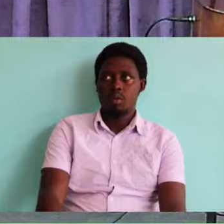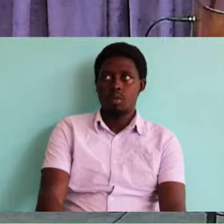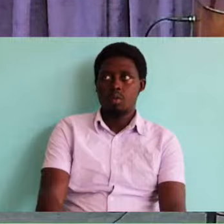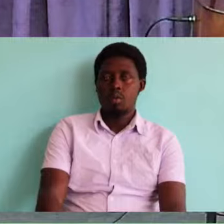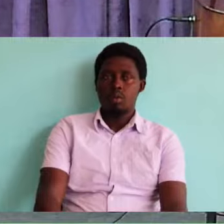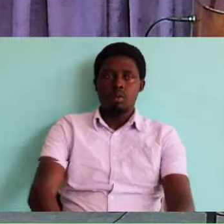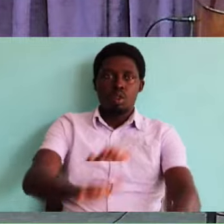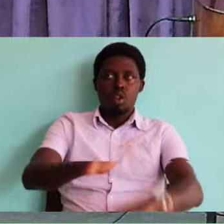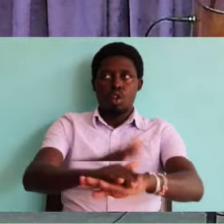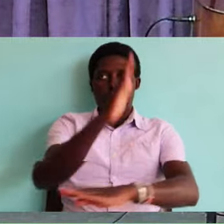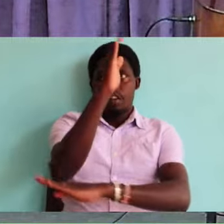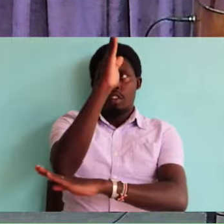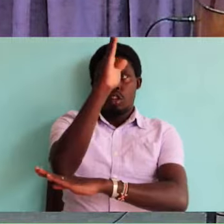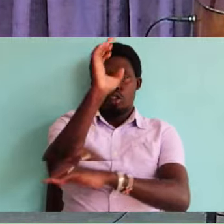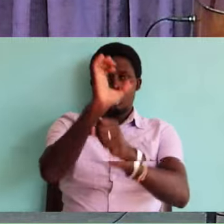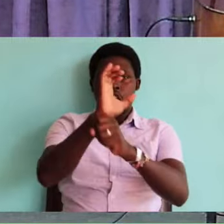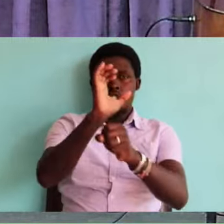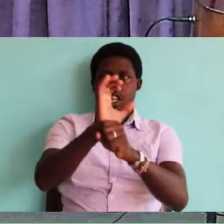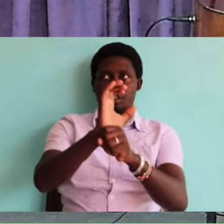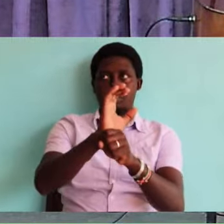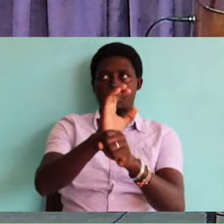Good afternoon, church.